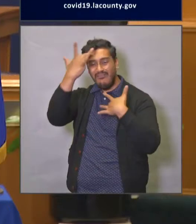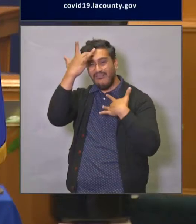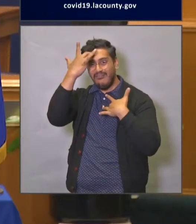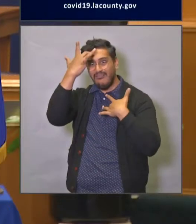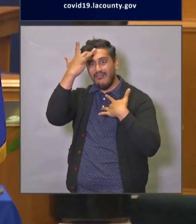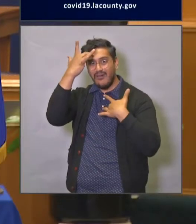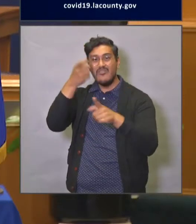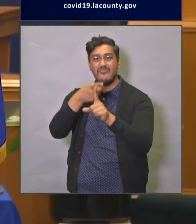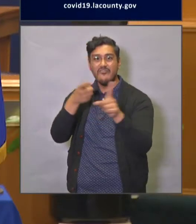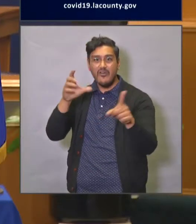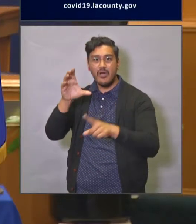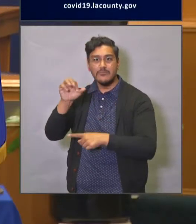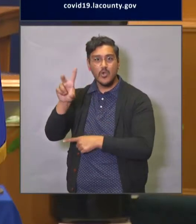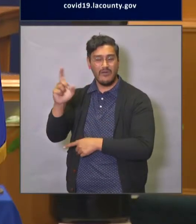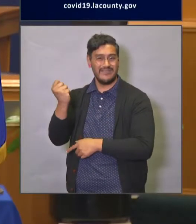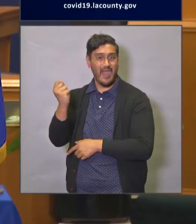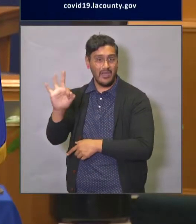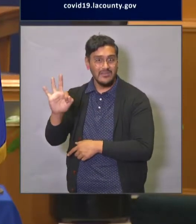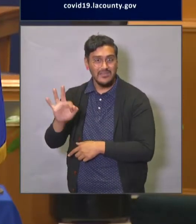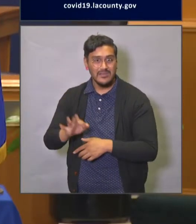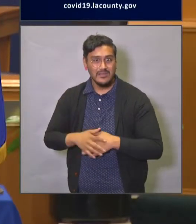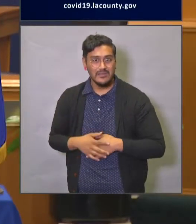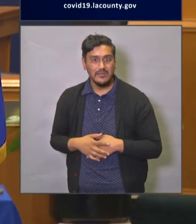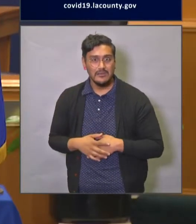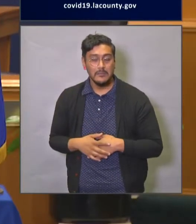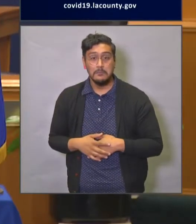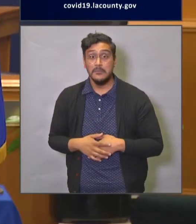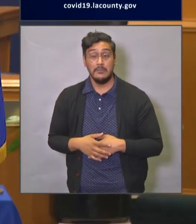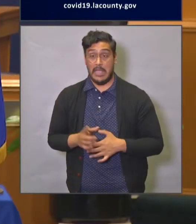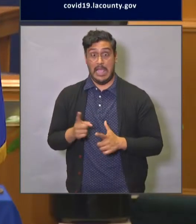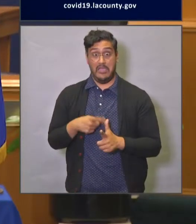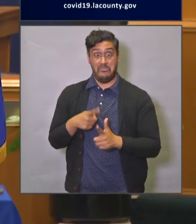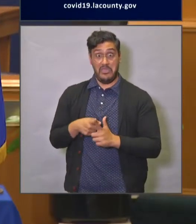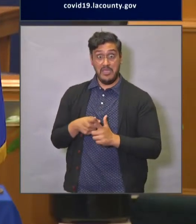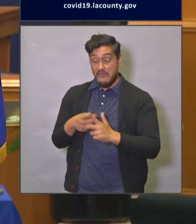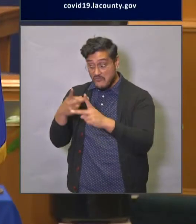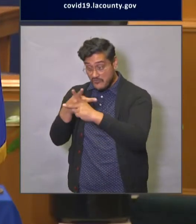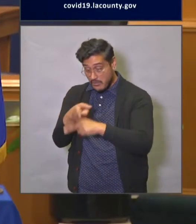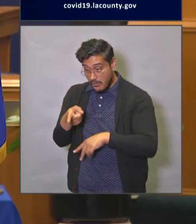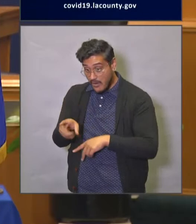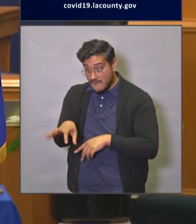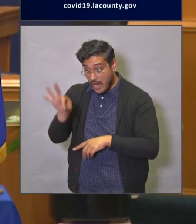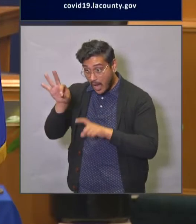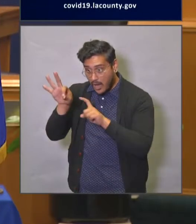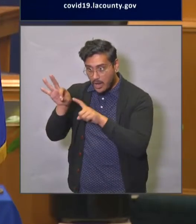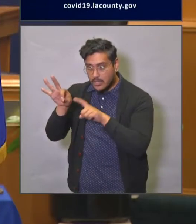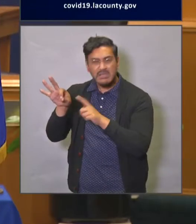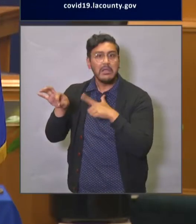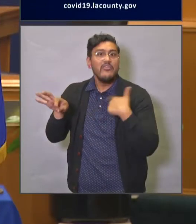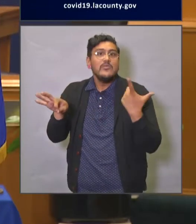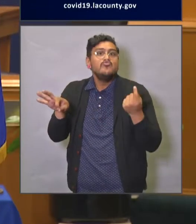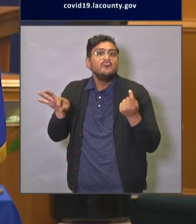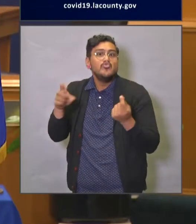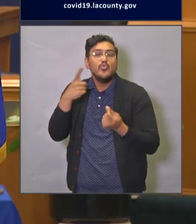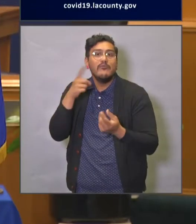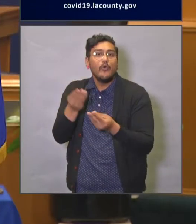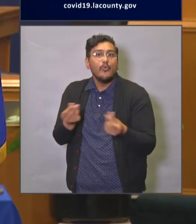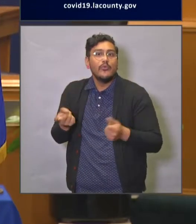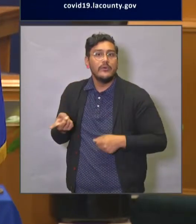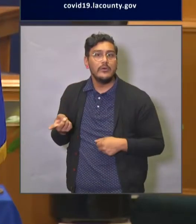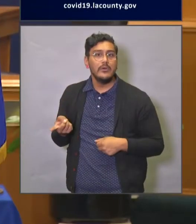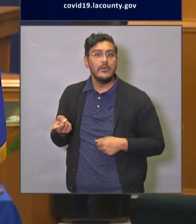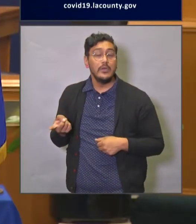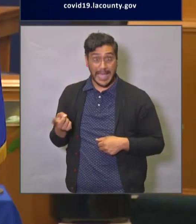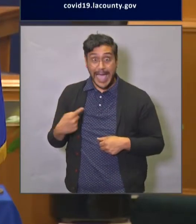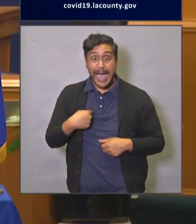with COVID-19, and what can we do to actually, in fact, close those gaps. I report on it once a